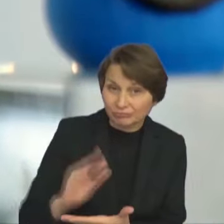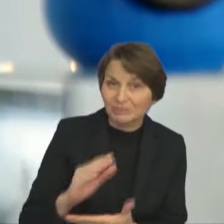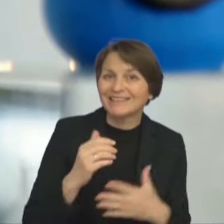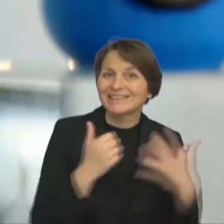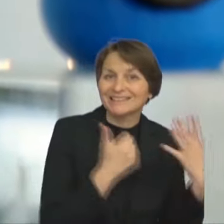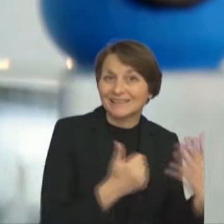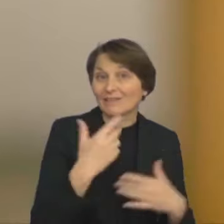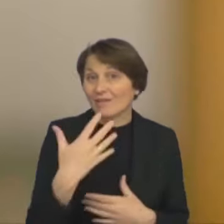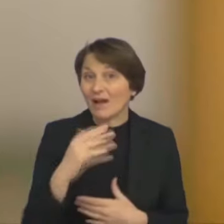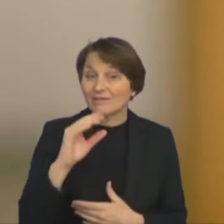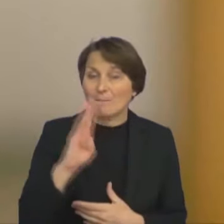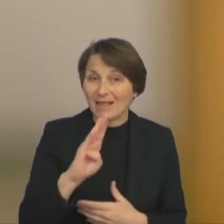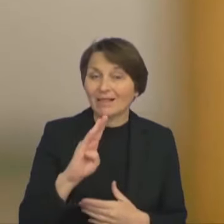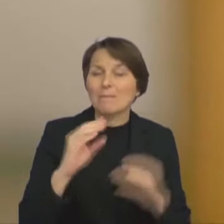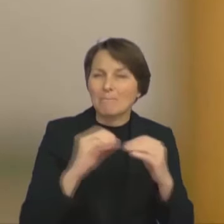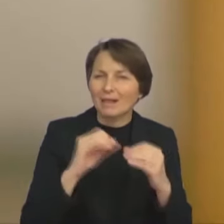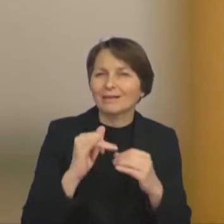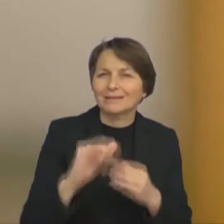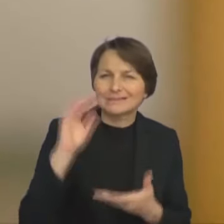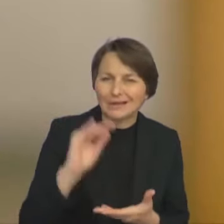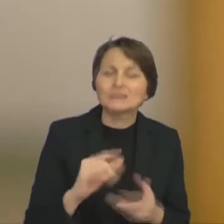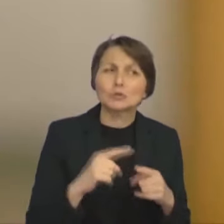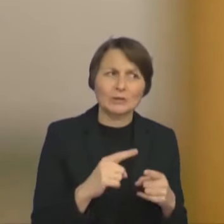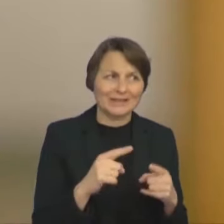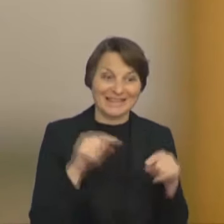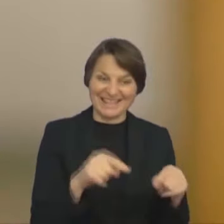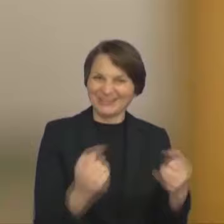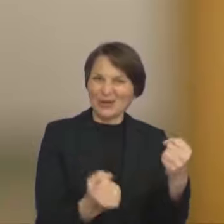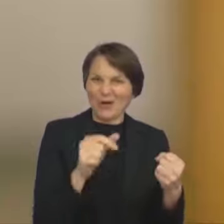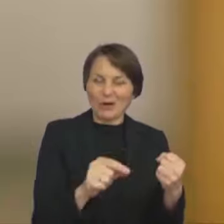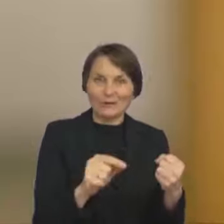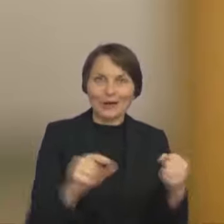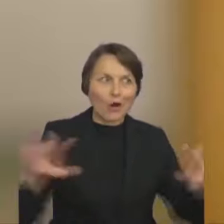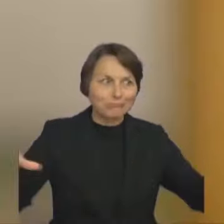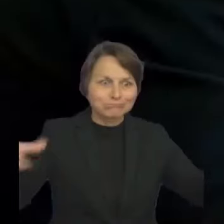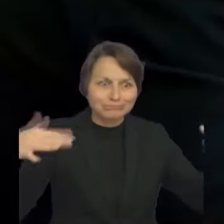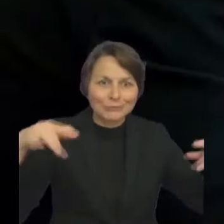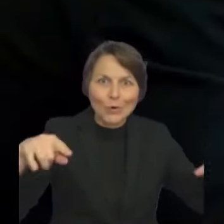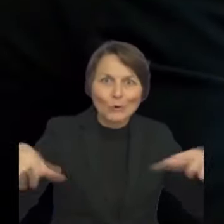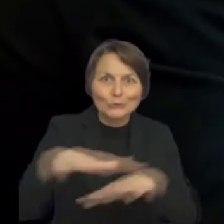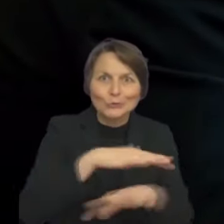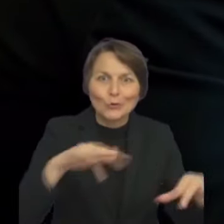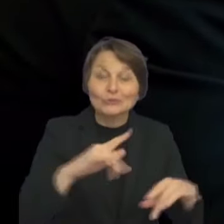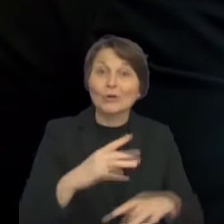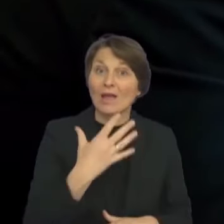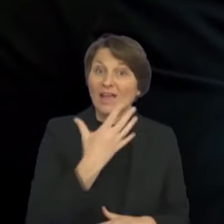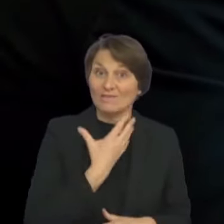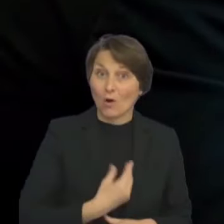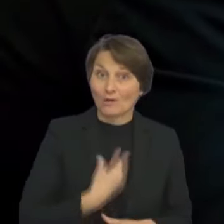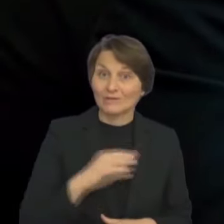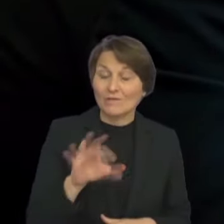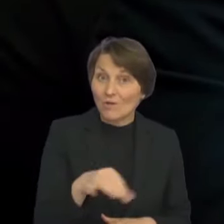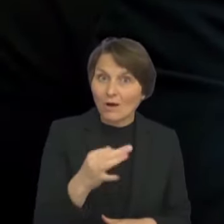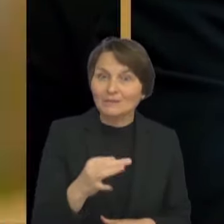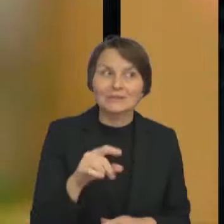usage cars that has become a social phenomenon. And France is the country that carpools the most, and that shows you can be French and still